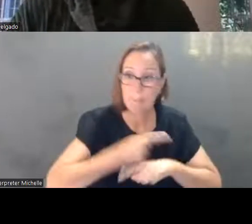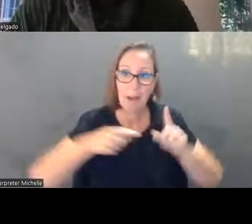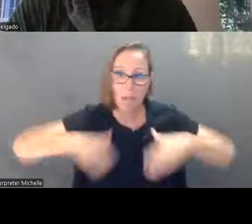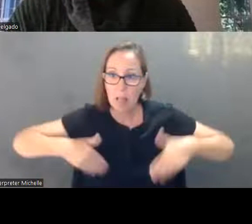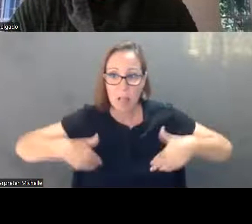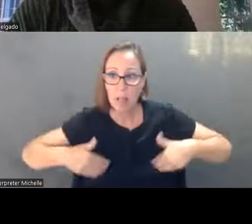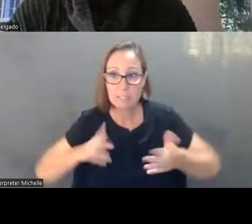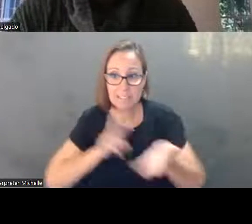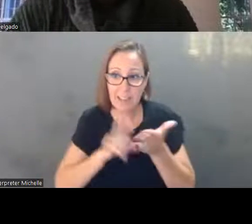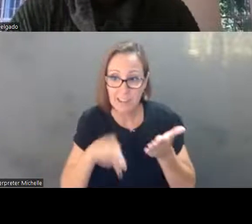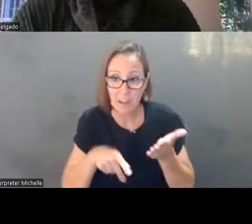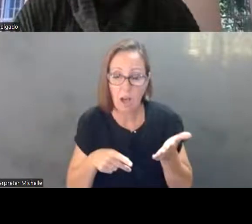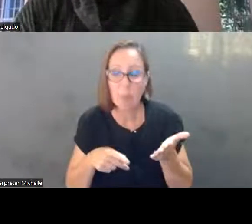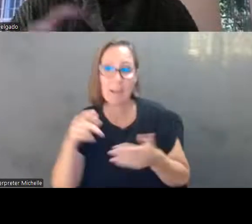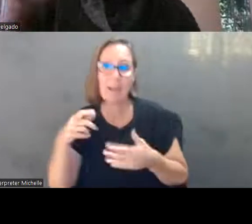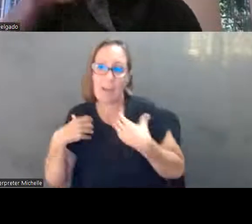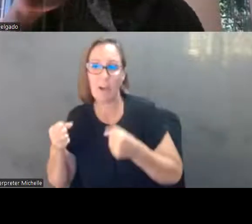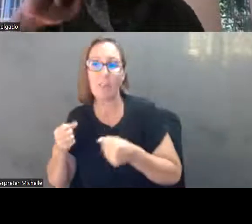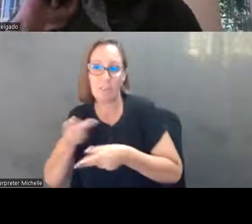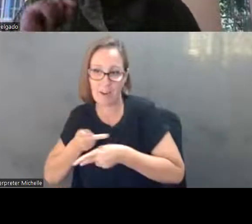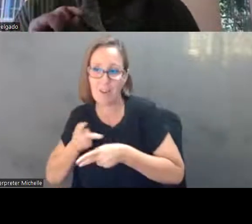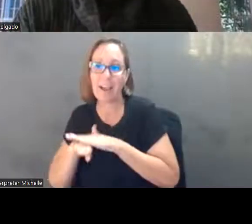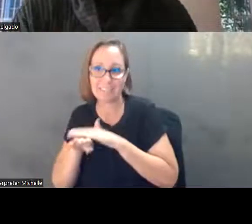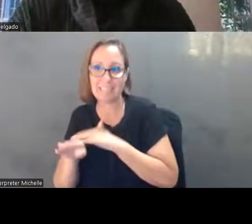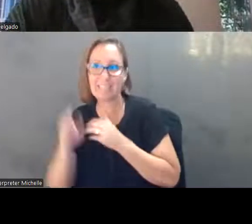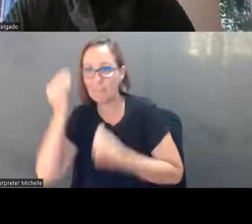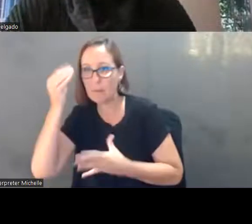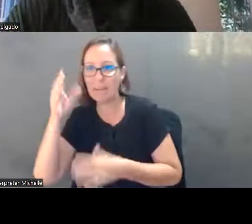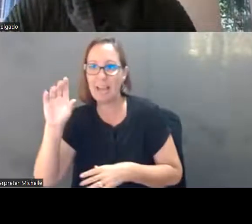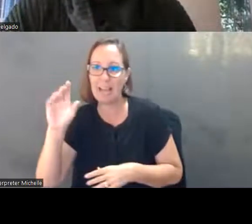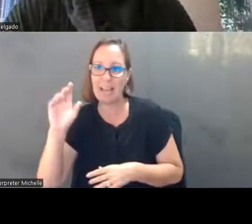Department of Healthcare Access and Information. We call them HCI.